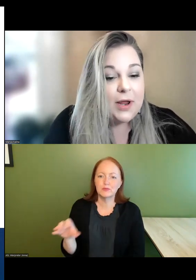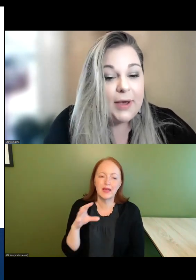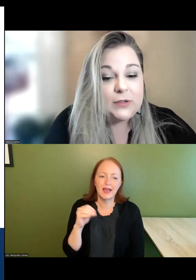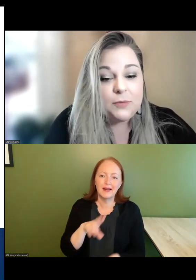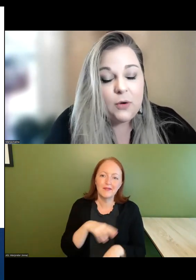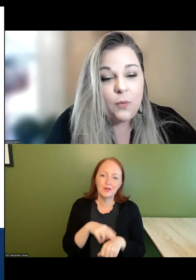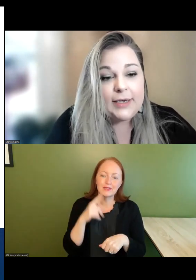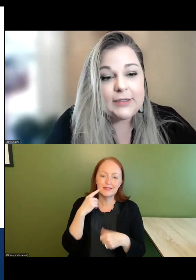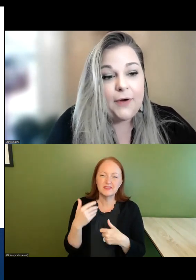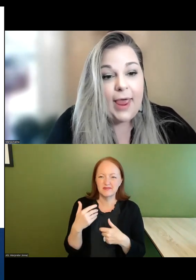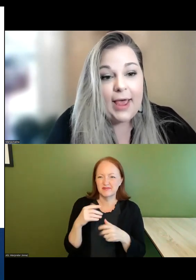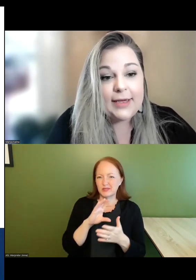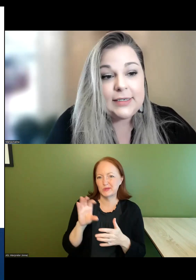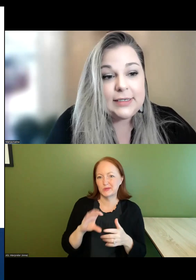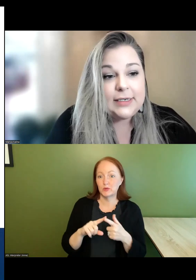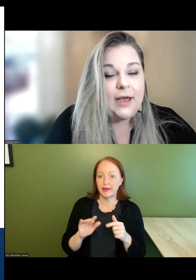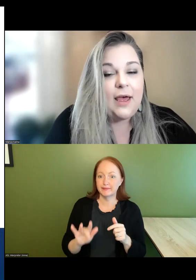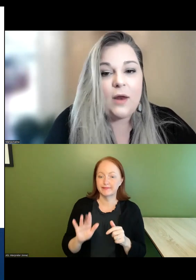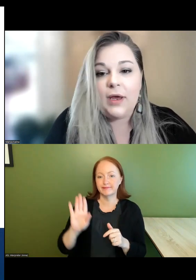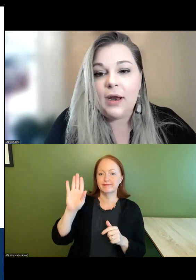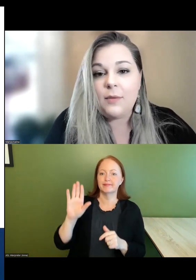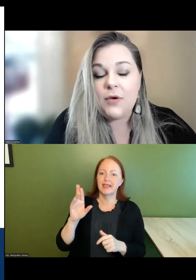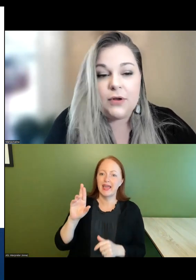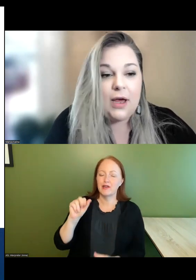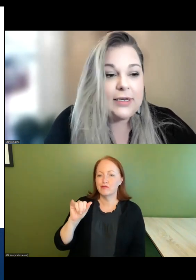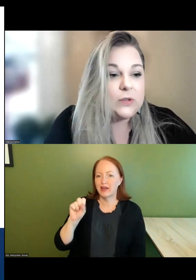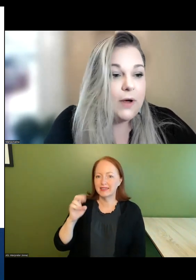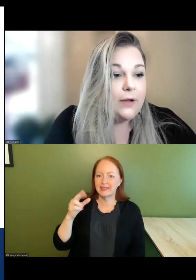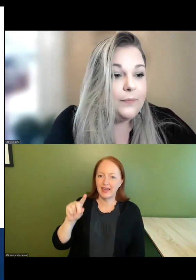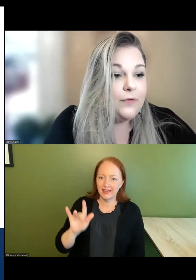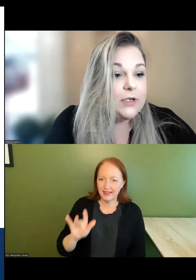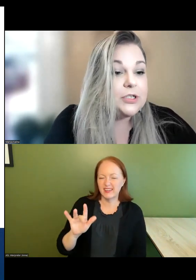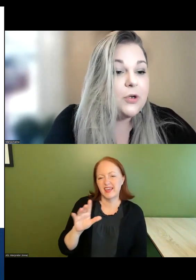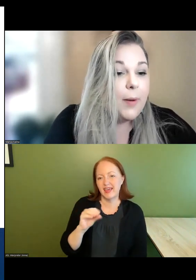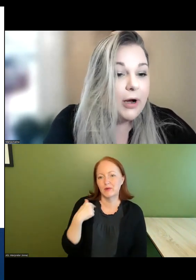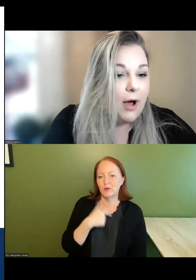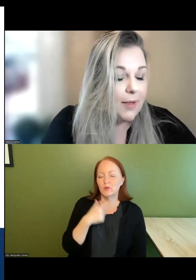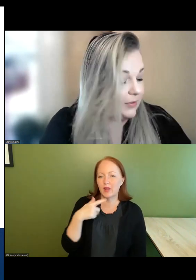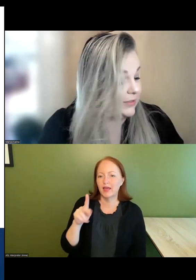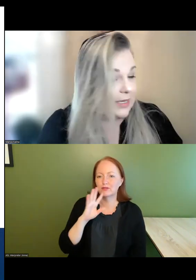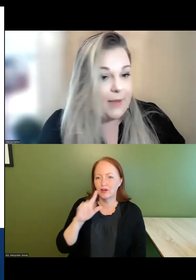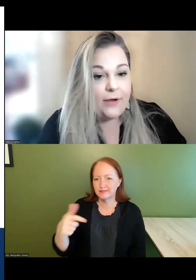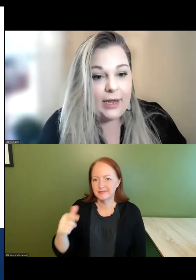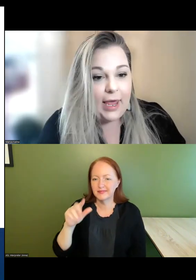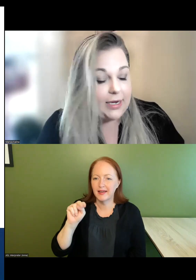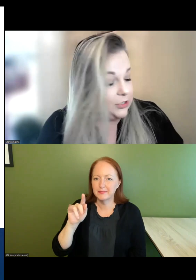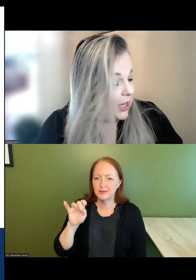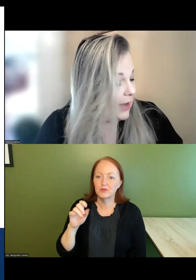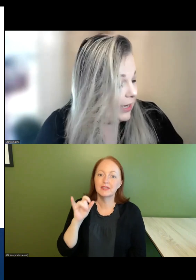those joining by Zoom can raise their hand and we can unmute your line as well. For additional public comment, please